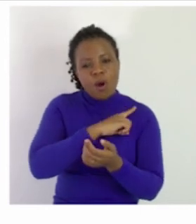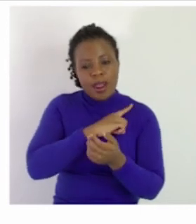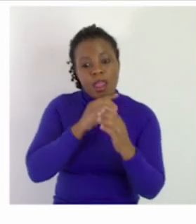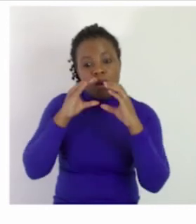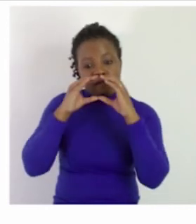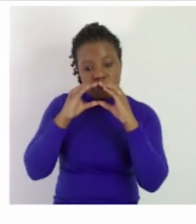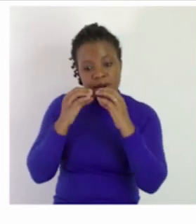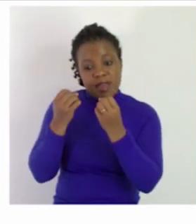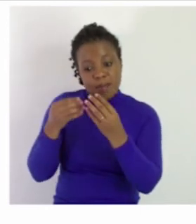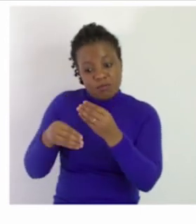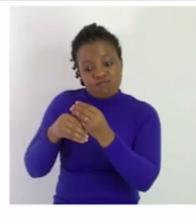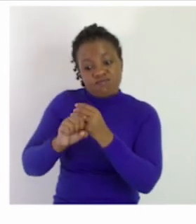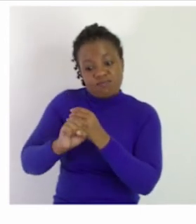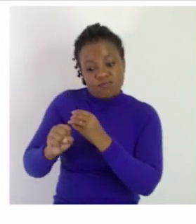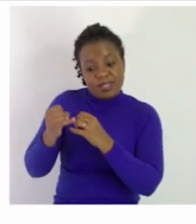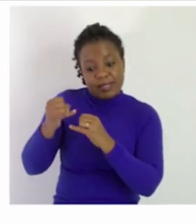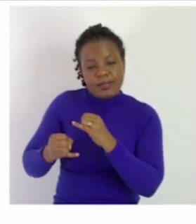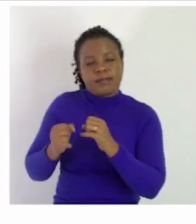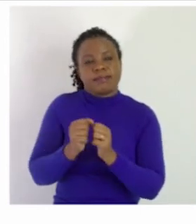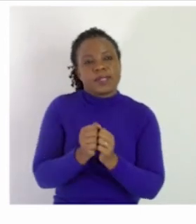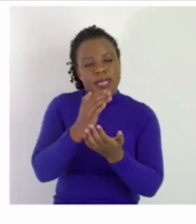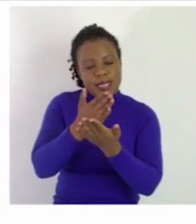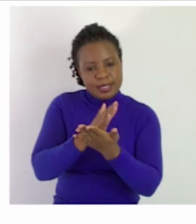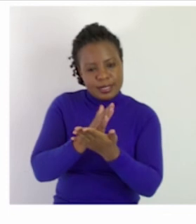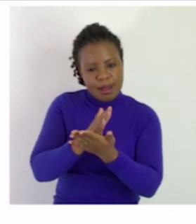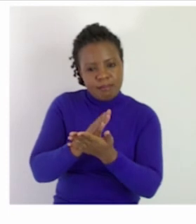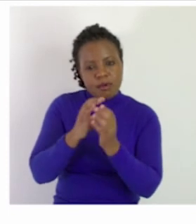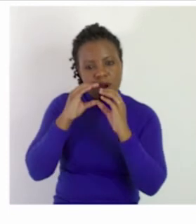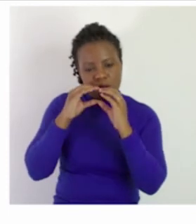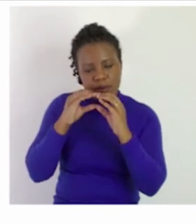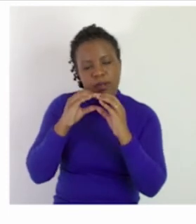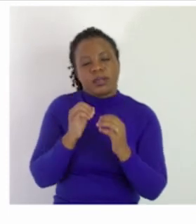hamburger. So it's hamburgers, so we say some hamburgers.